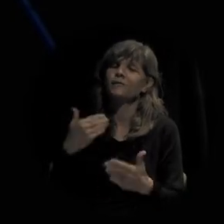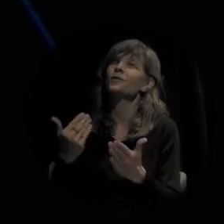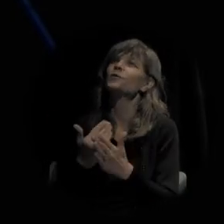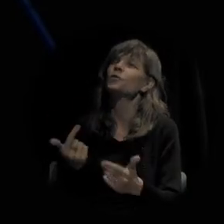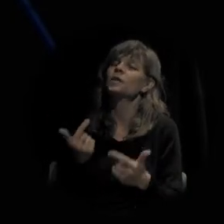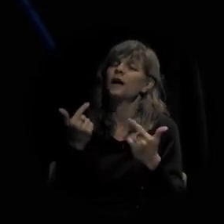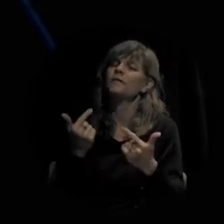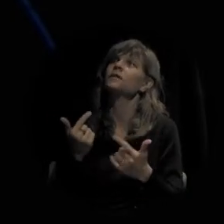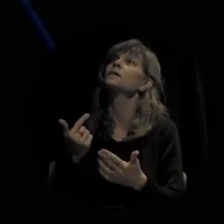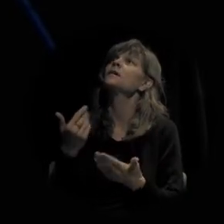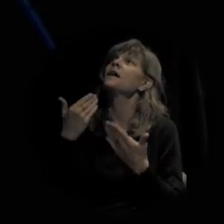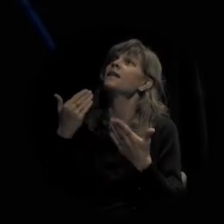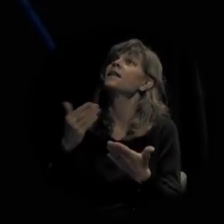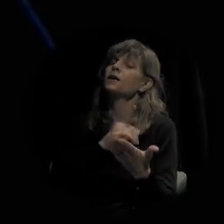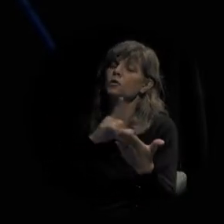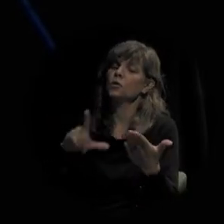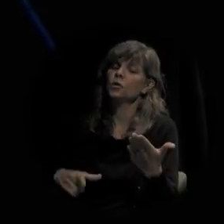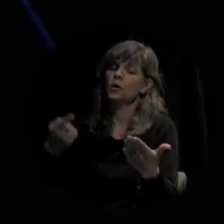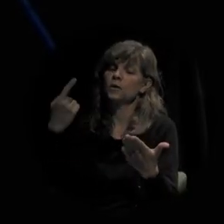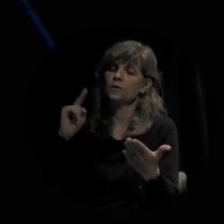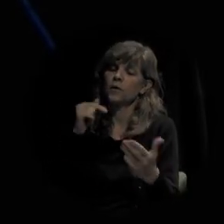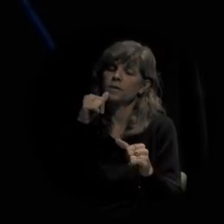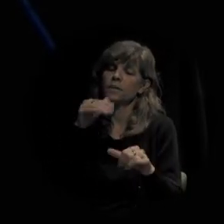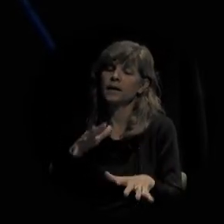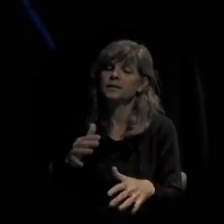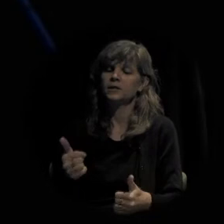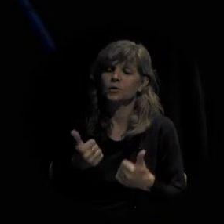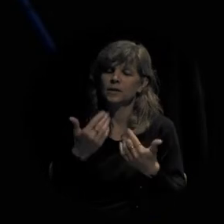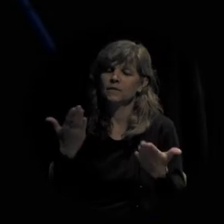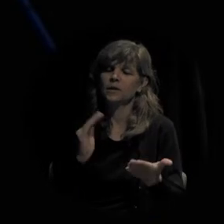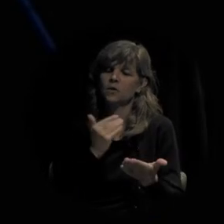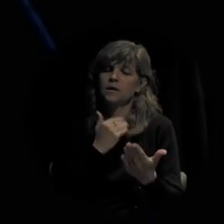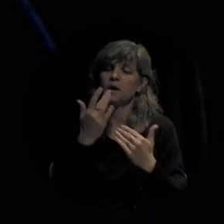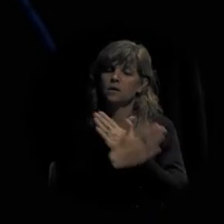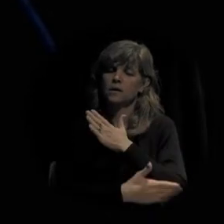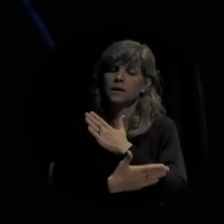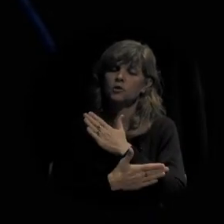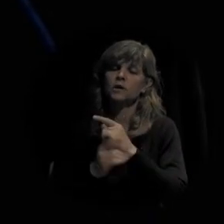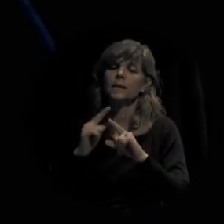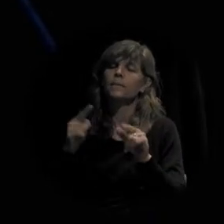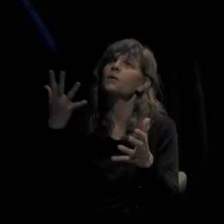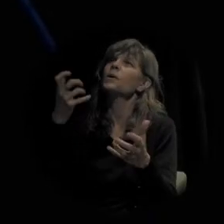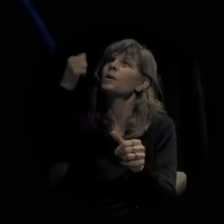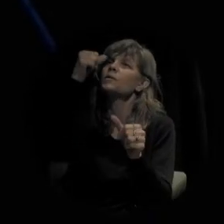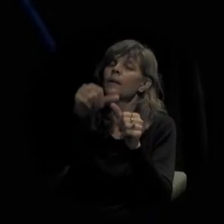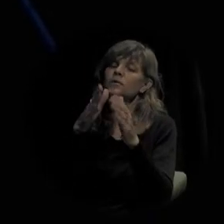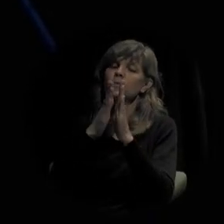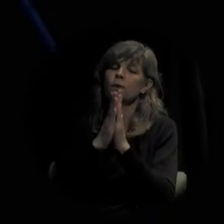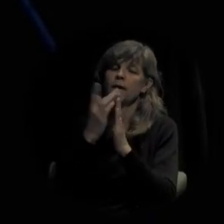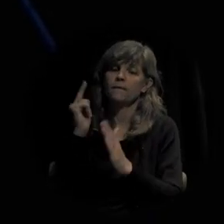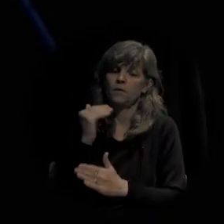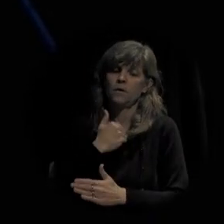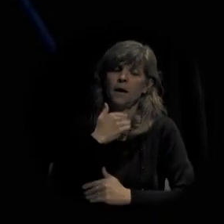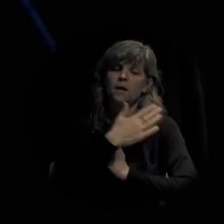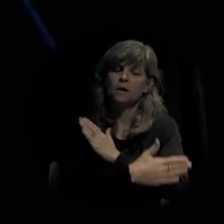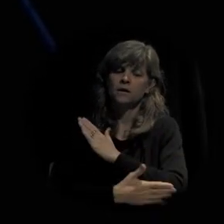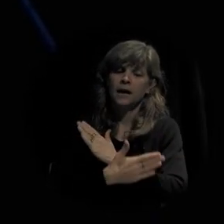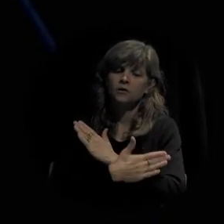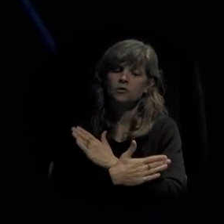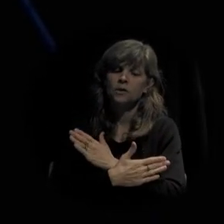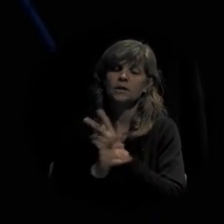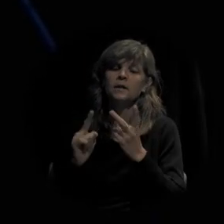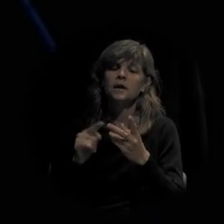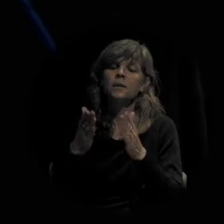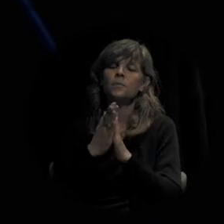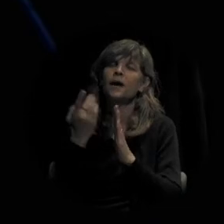of living in this nation. Even as we are thankful, we pray for our country. We pray for our leaders, recognizing